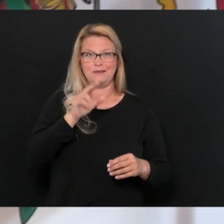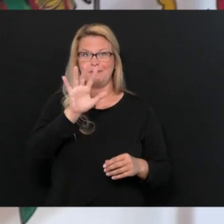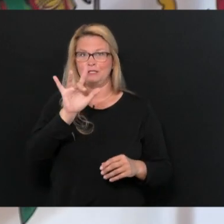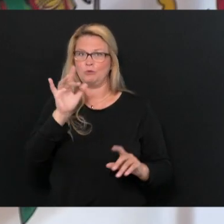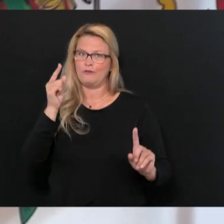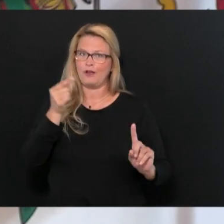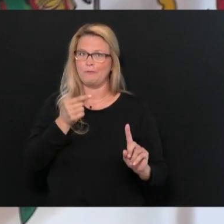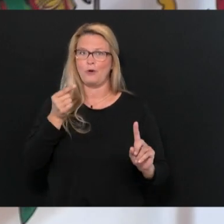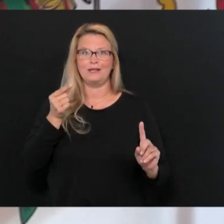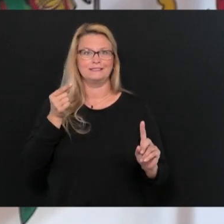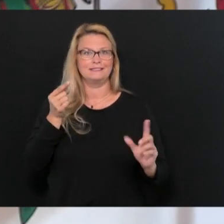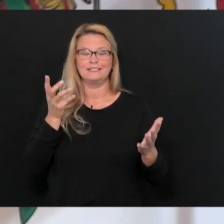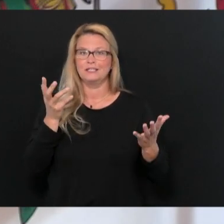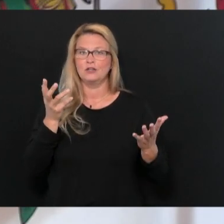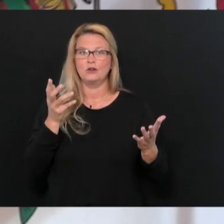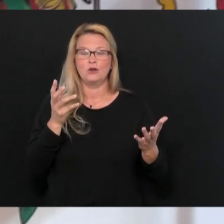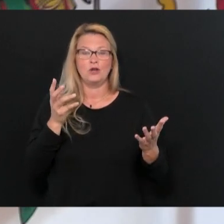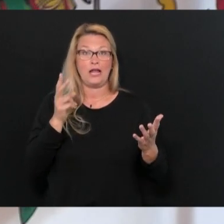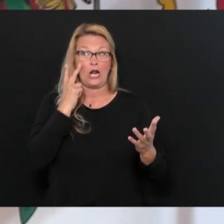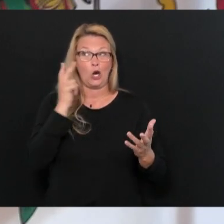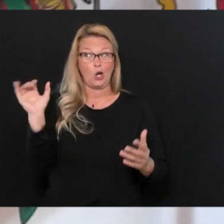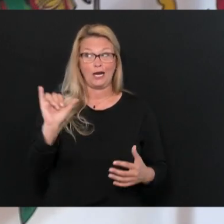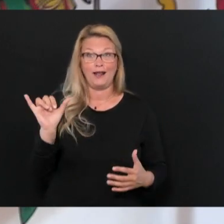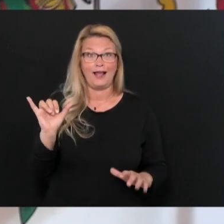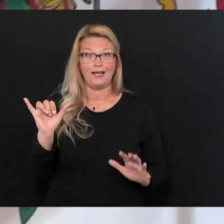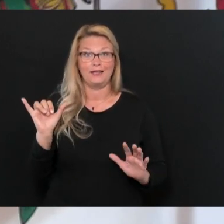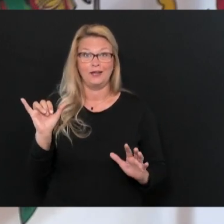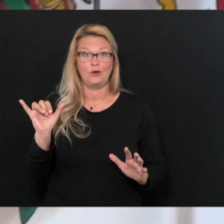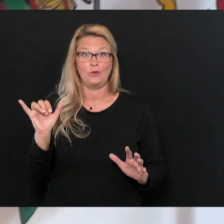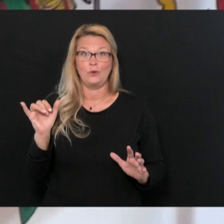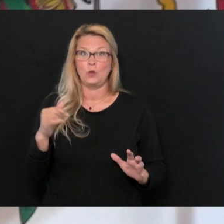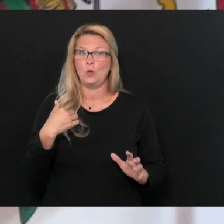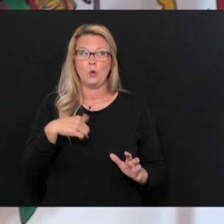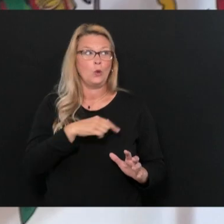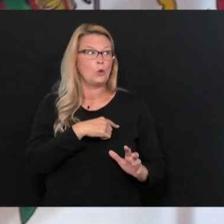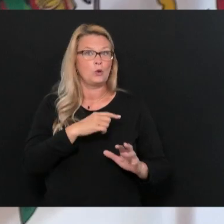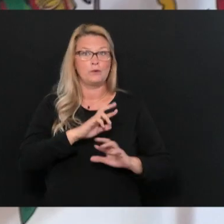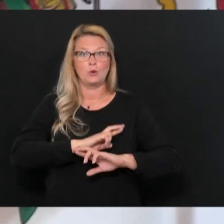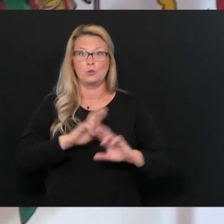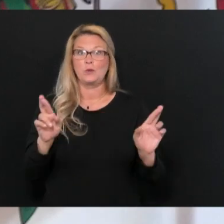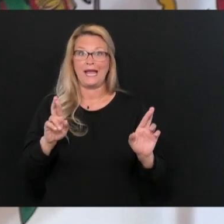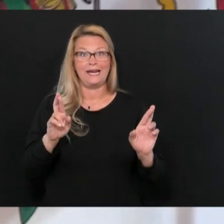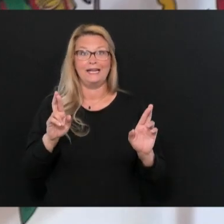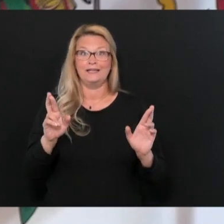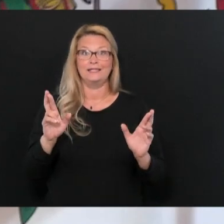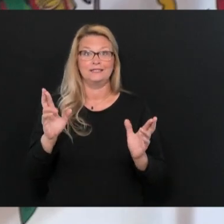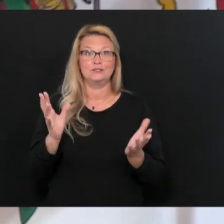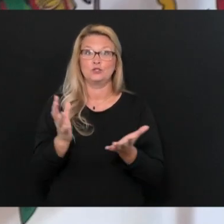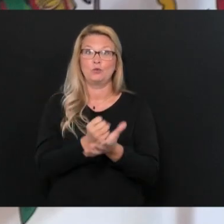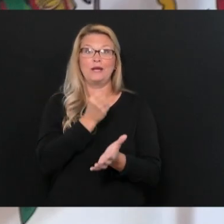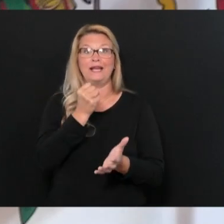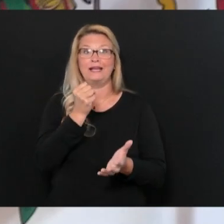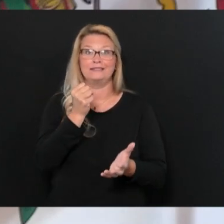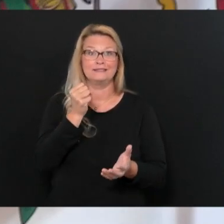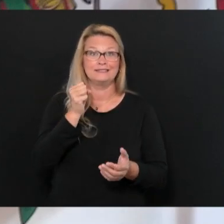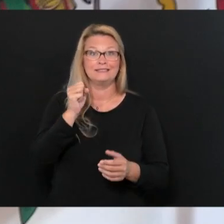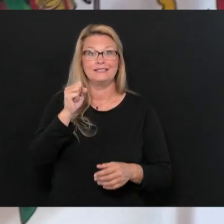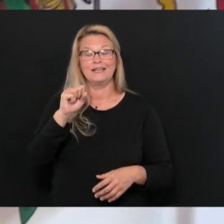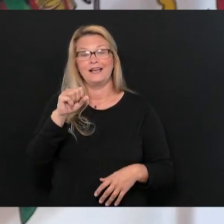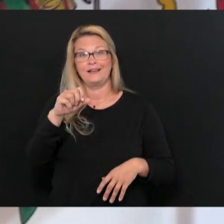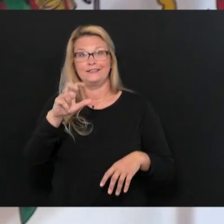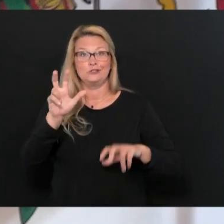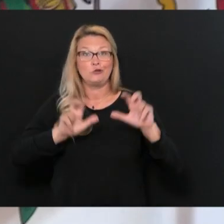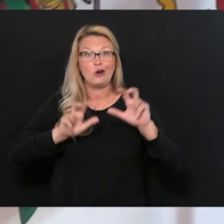and it surely looked like we'd have a really, really good shot at being on the way to the semifinals, and